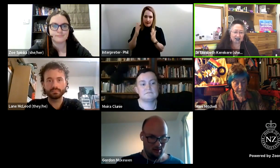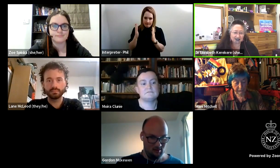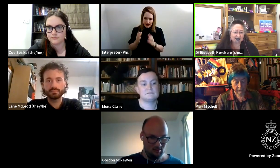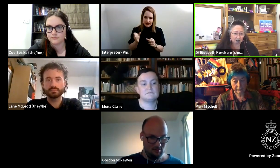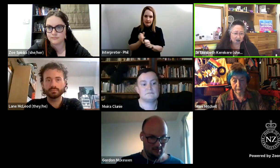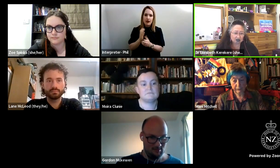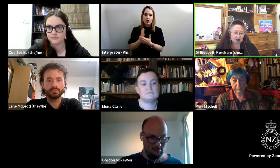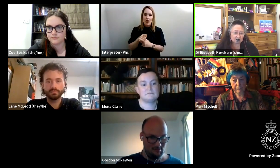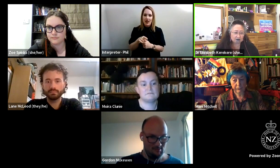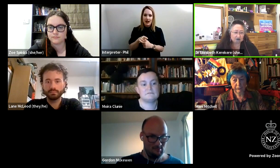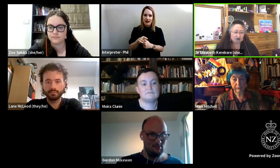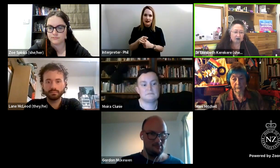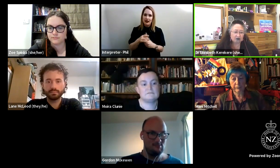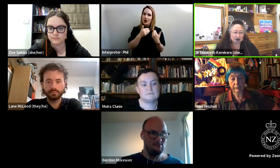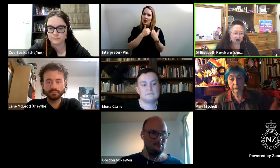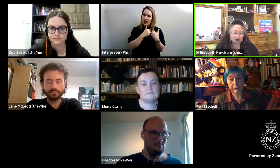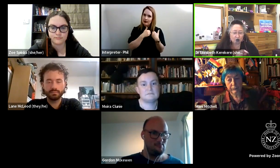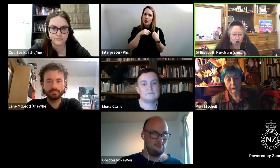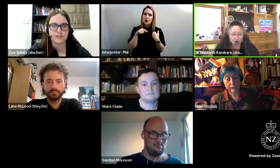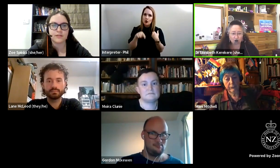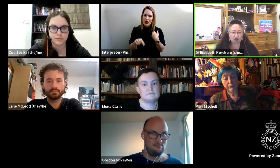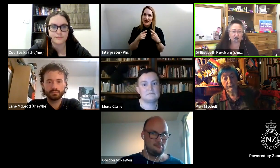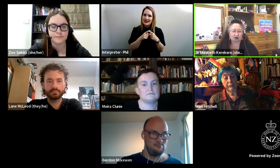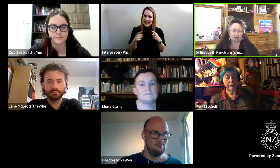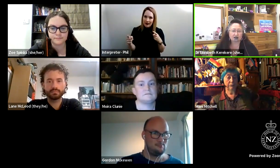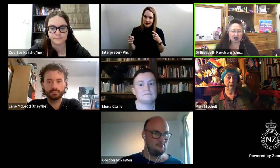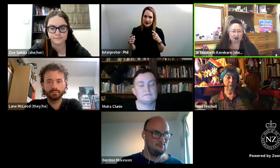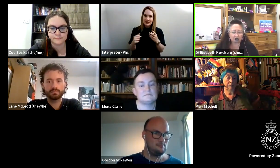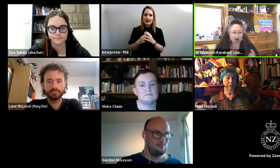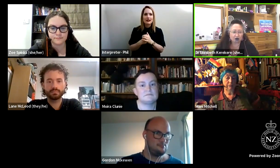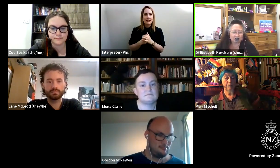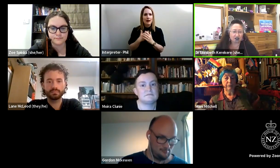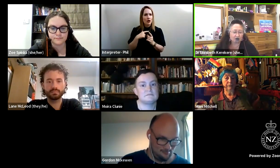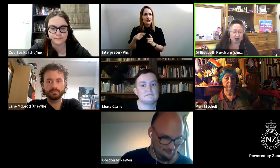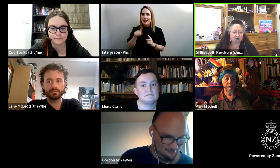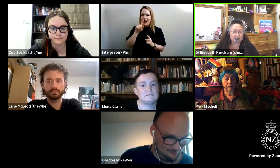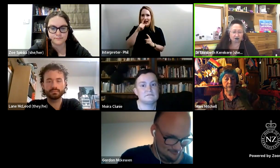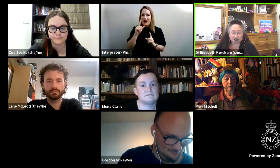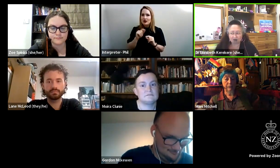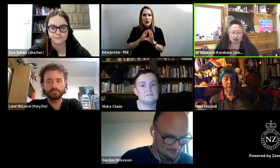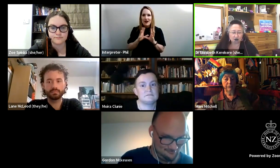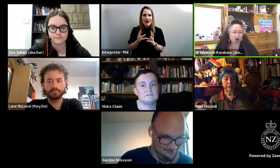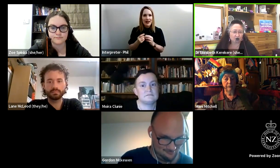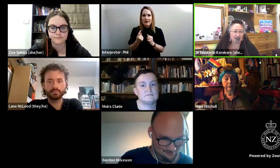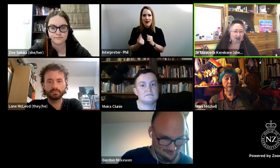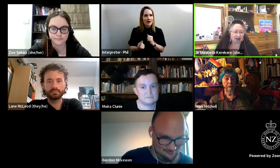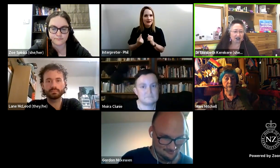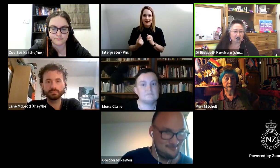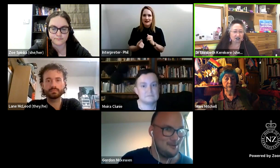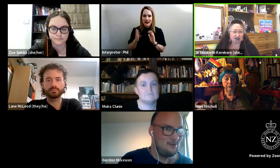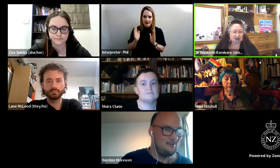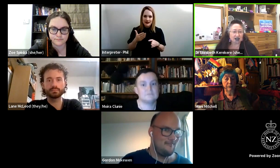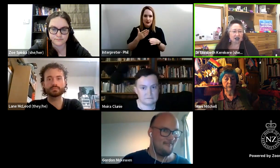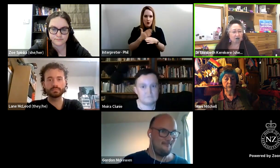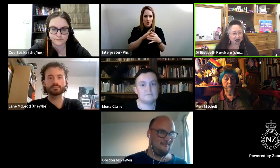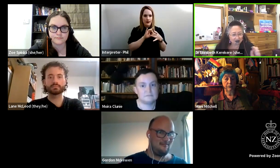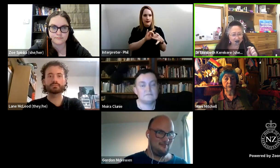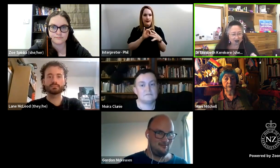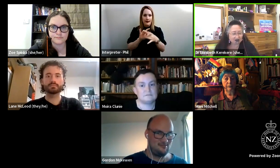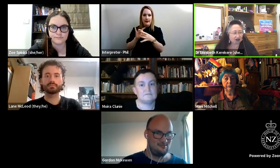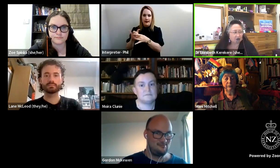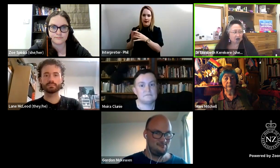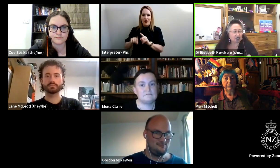to that statement. Because of course, they cannot do everything by themselves. They must work with the other agencies,